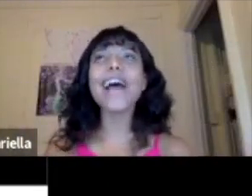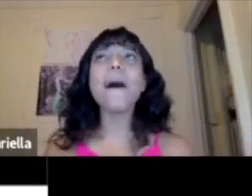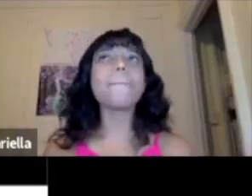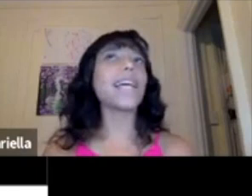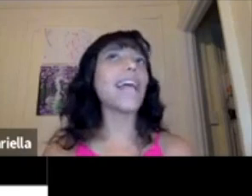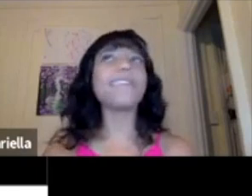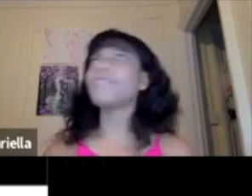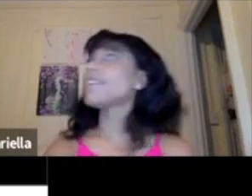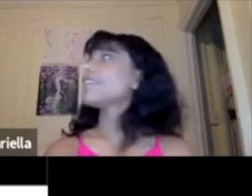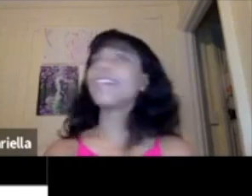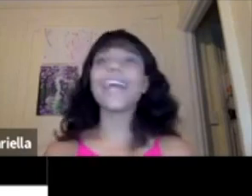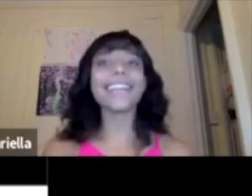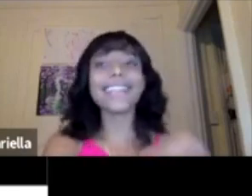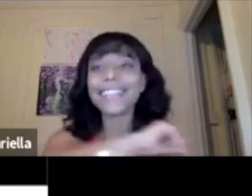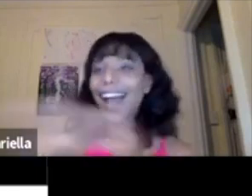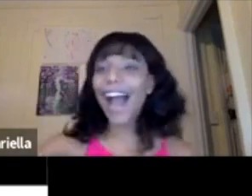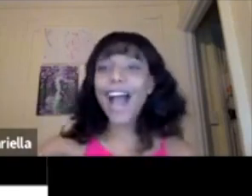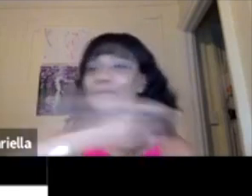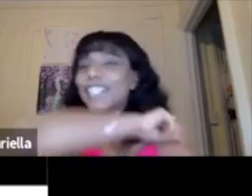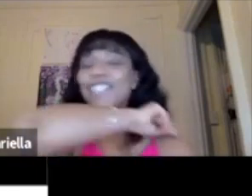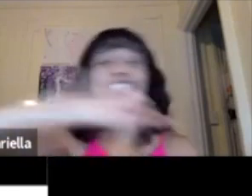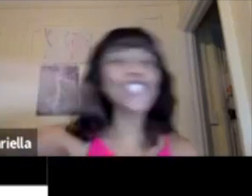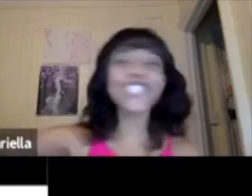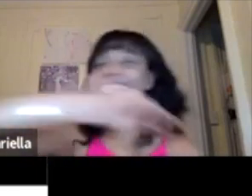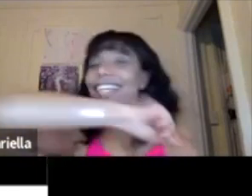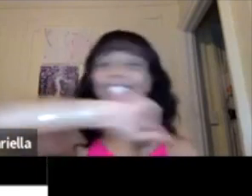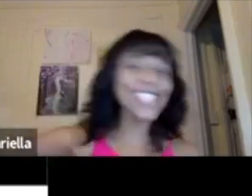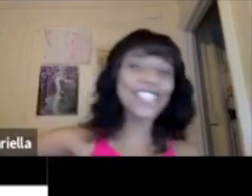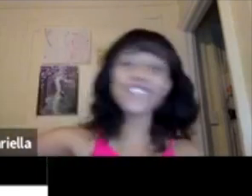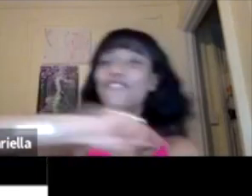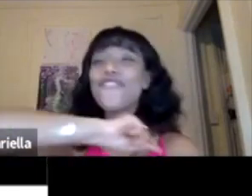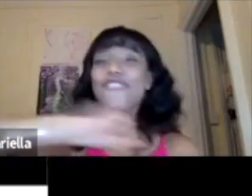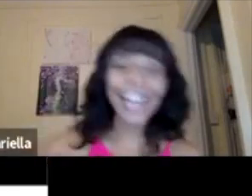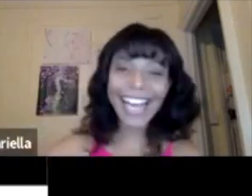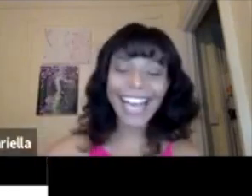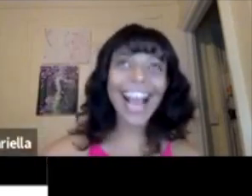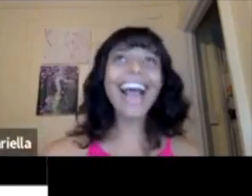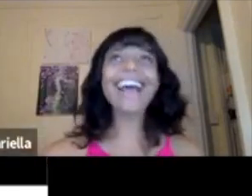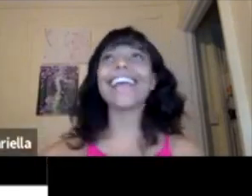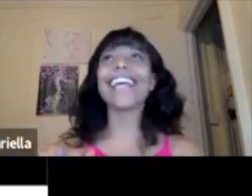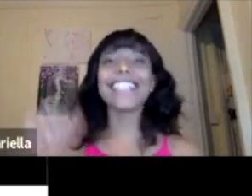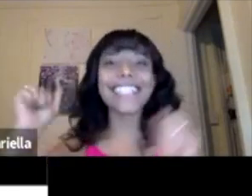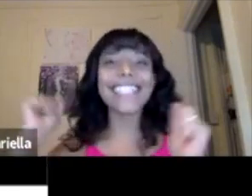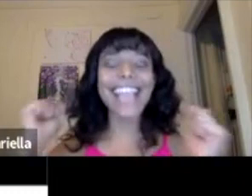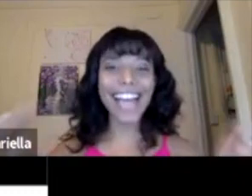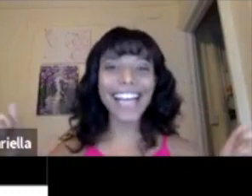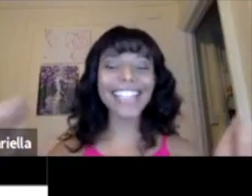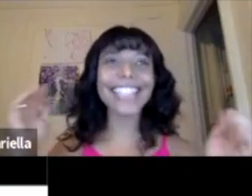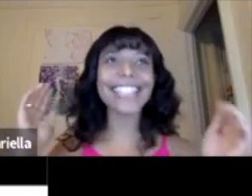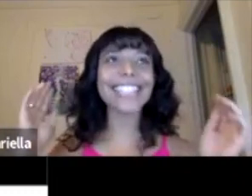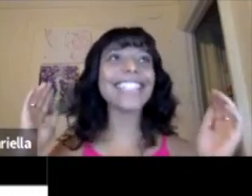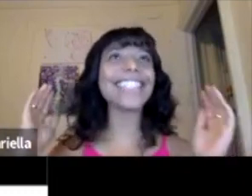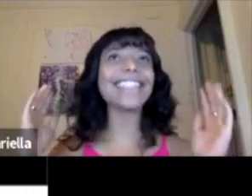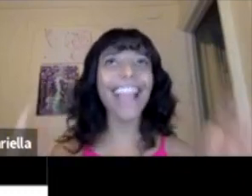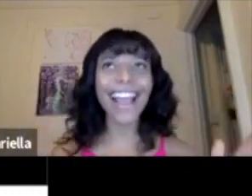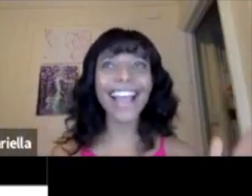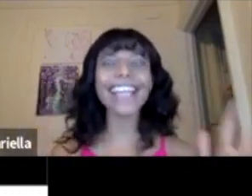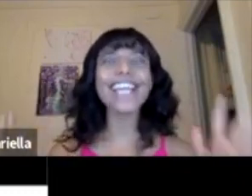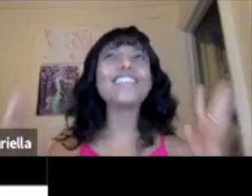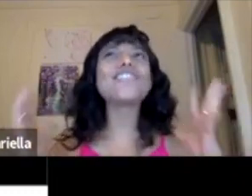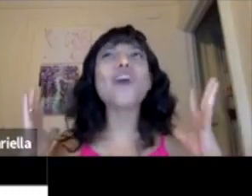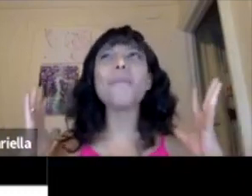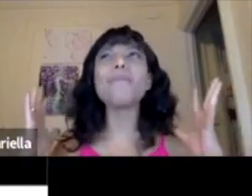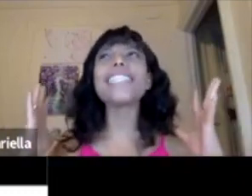guys, but I feel like the time is just running, like just getting to